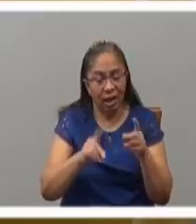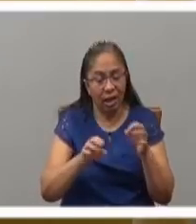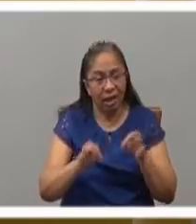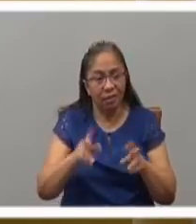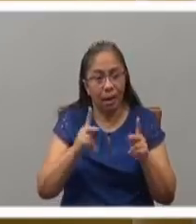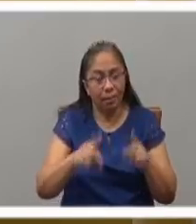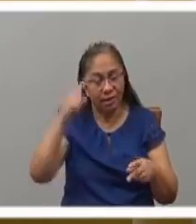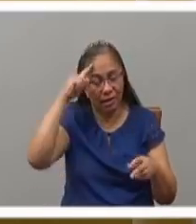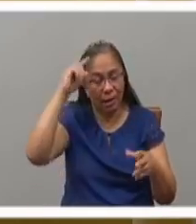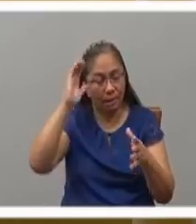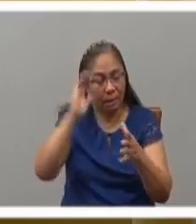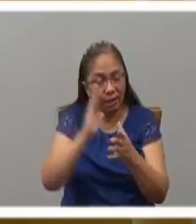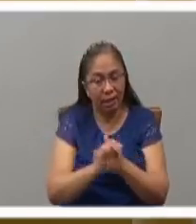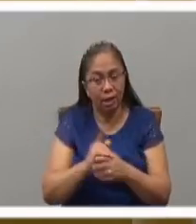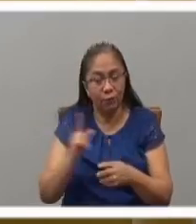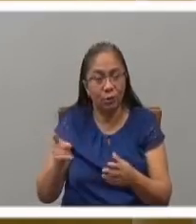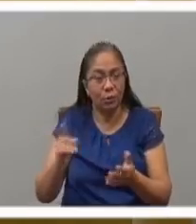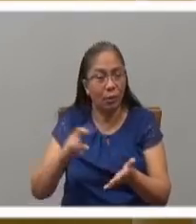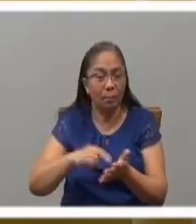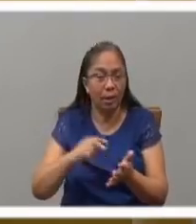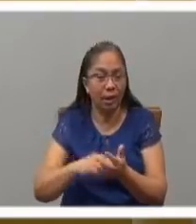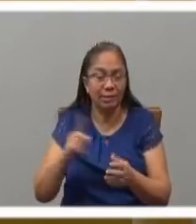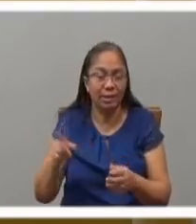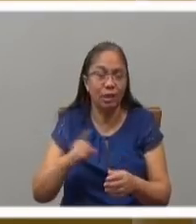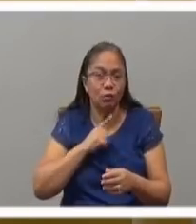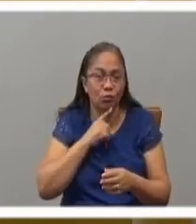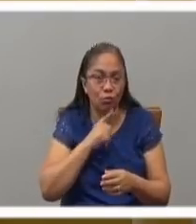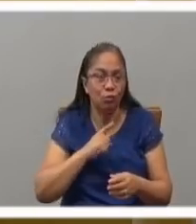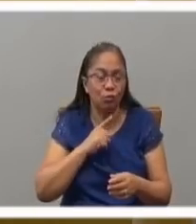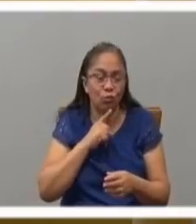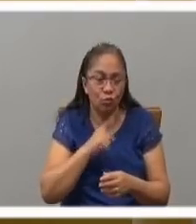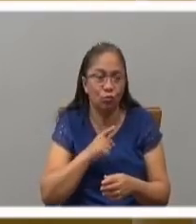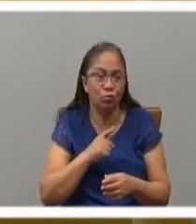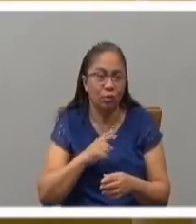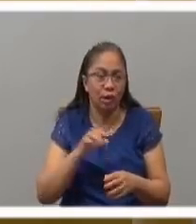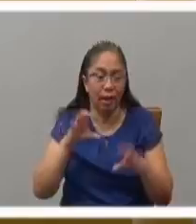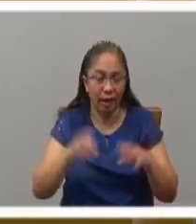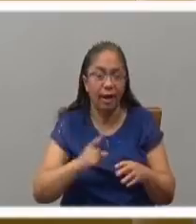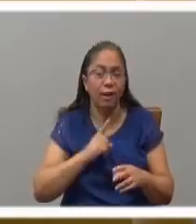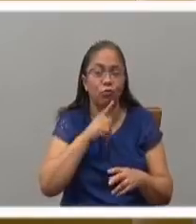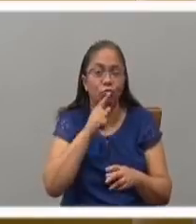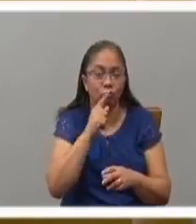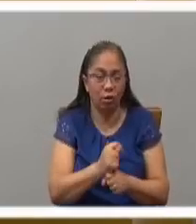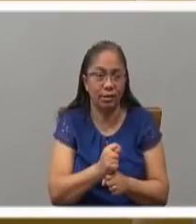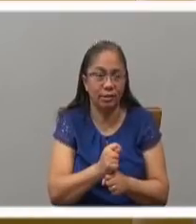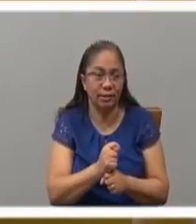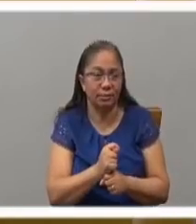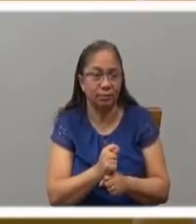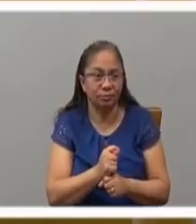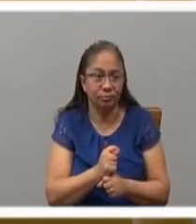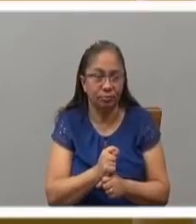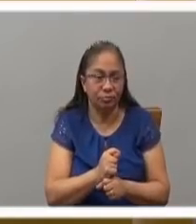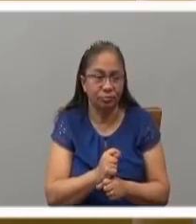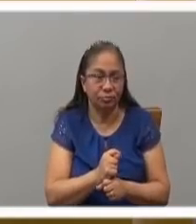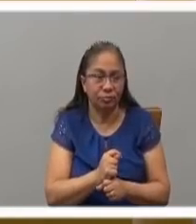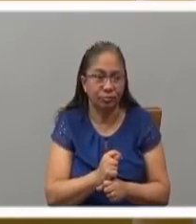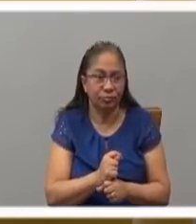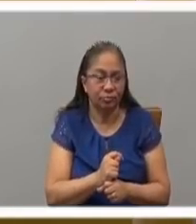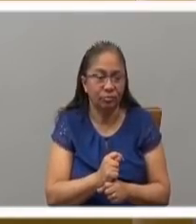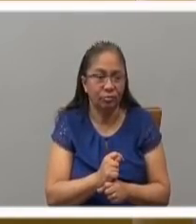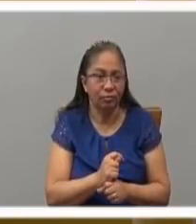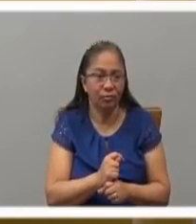one who manifests enduring personal loyalty and personal faithfulness